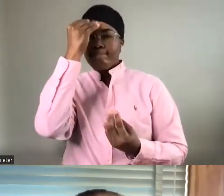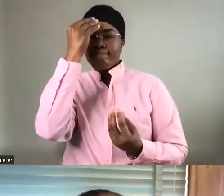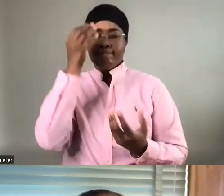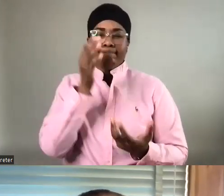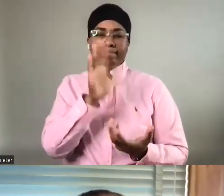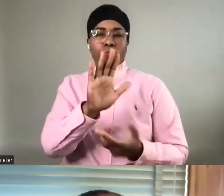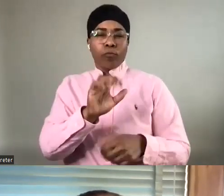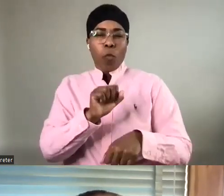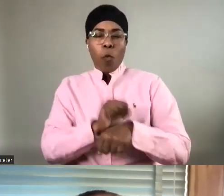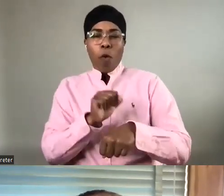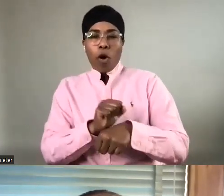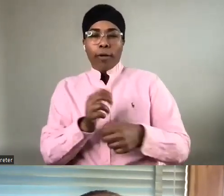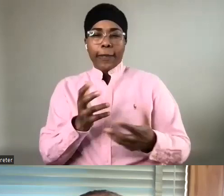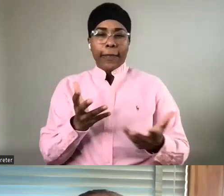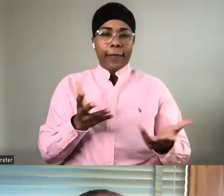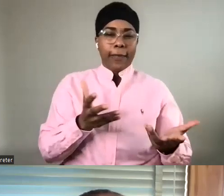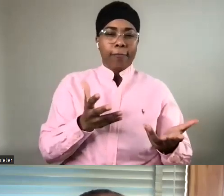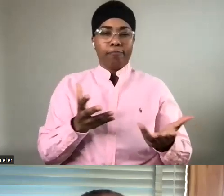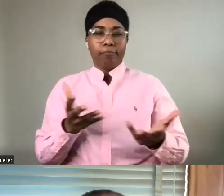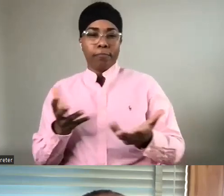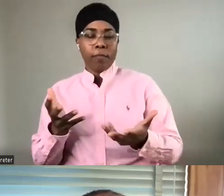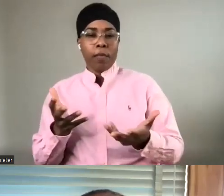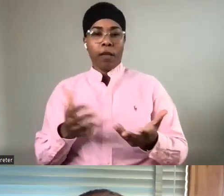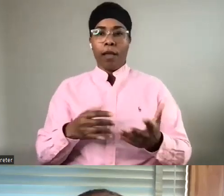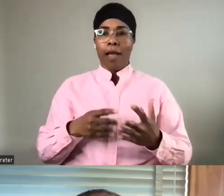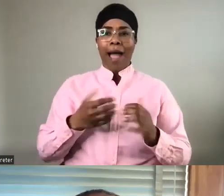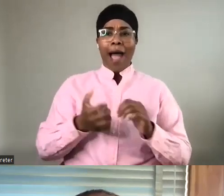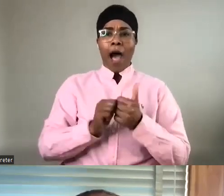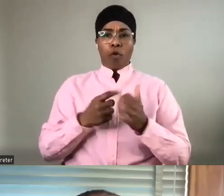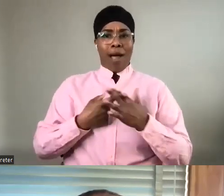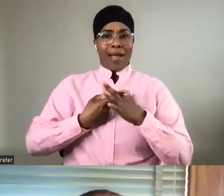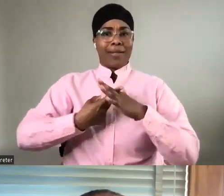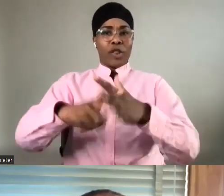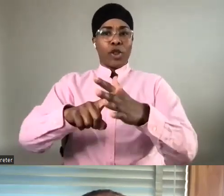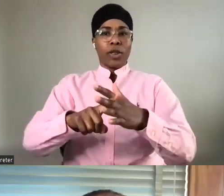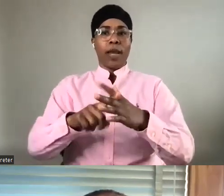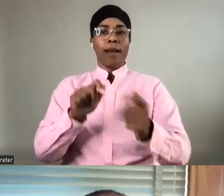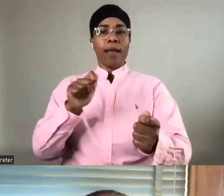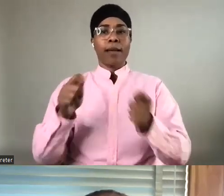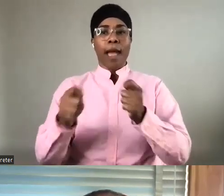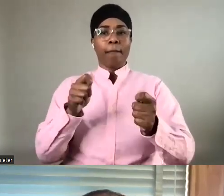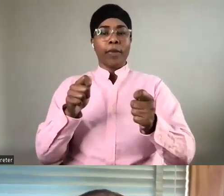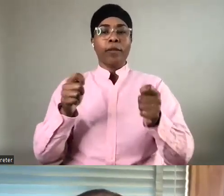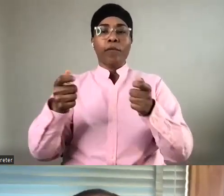situations initiate adaptive management consideration?